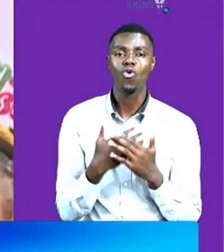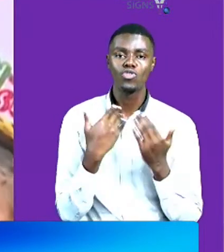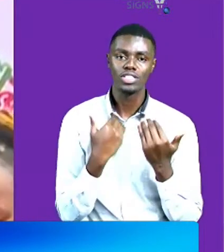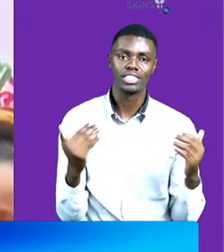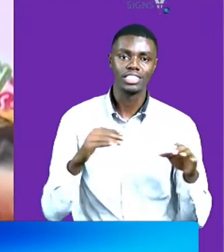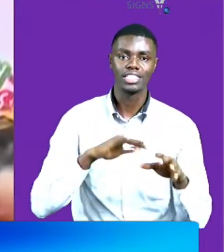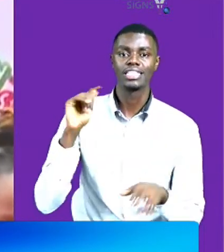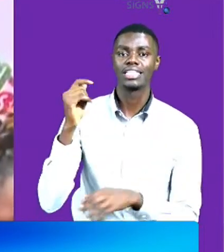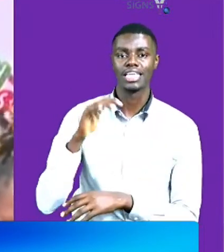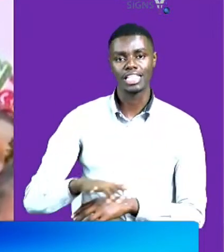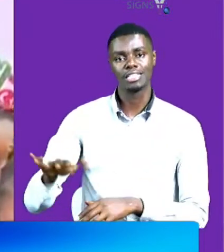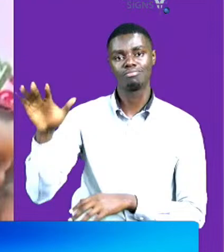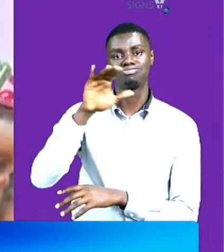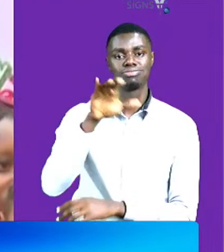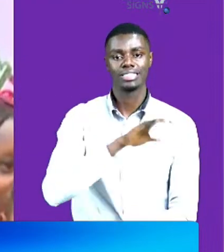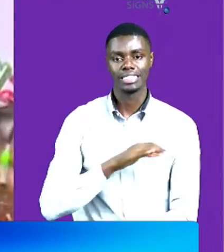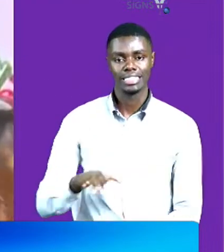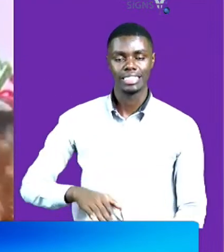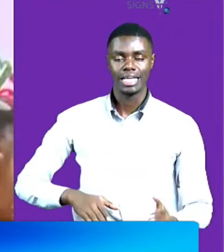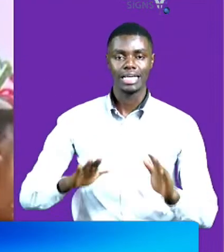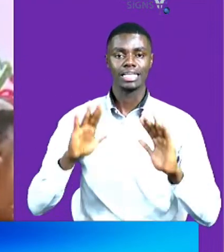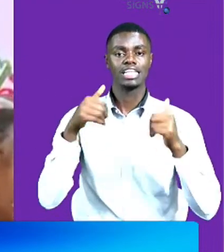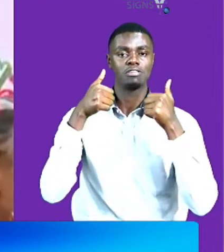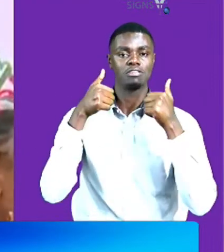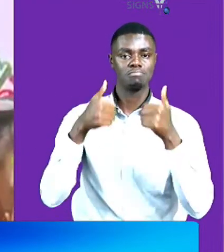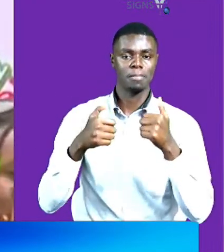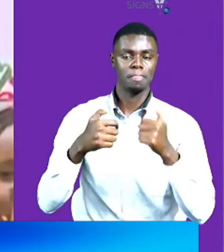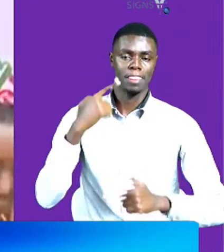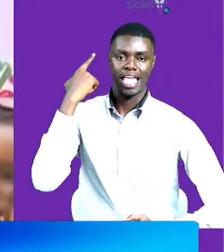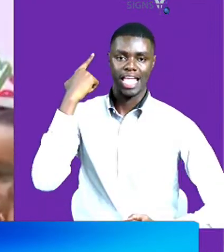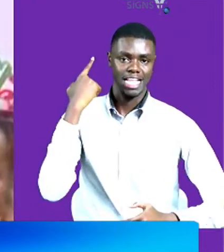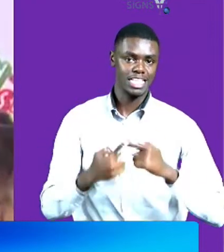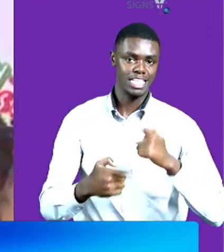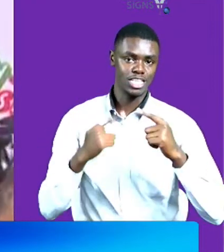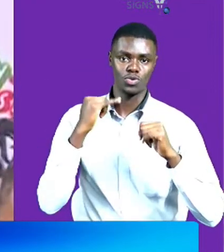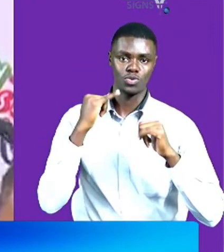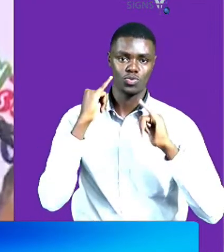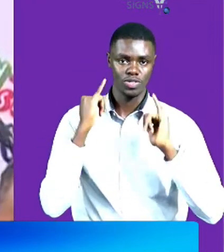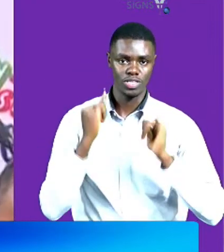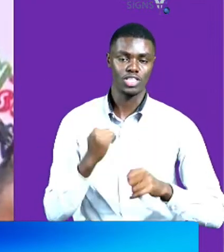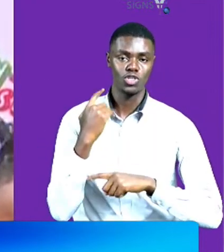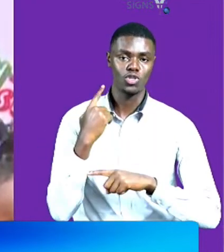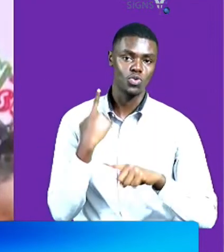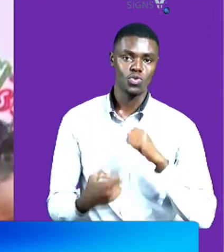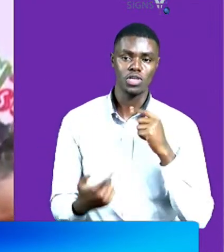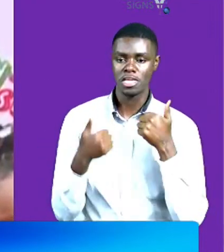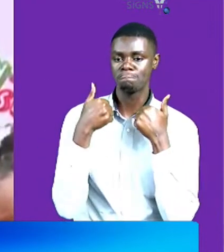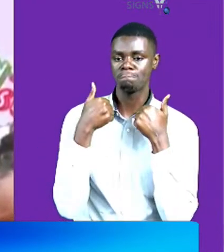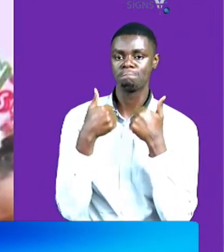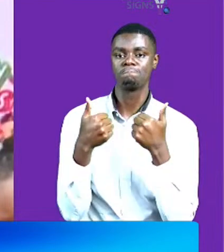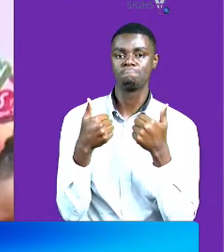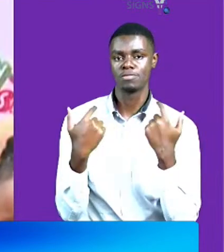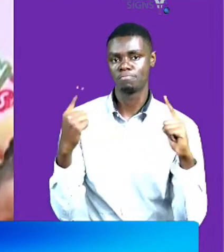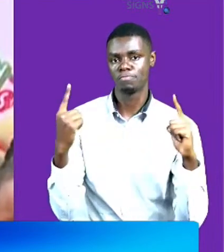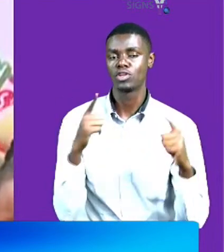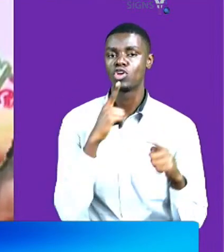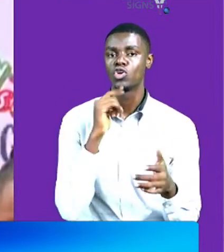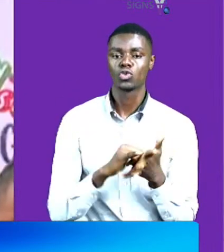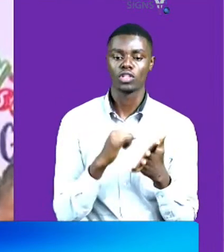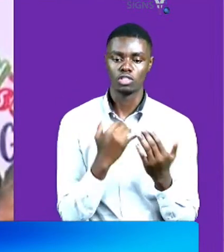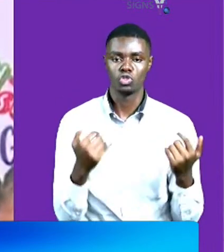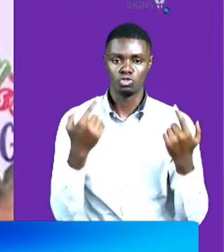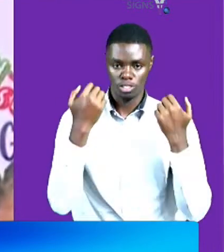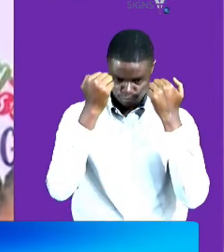walipo Christmas jema, mwaka mpya mwenye fanaka, ndio watoto wetu waweze kusoma vizuri